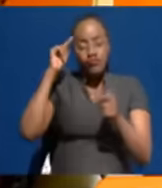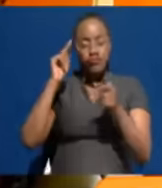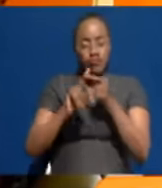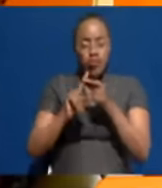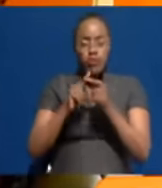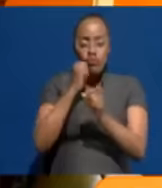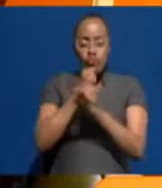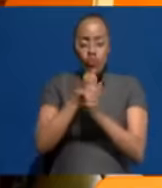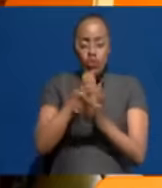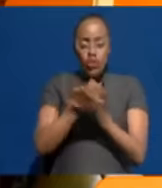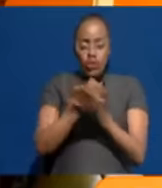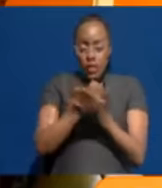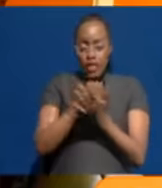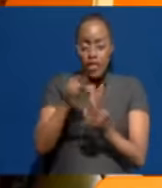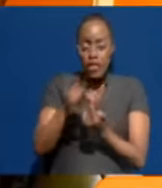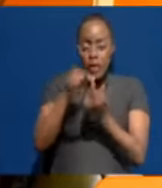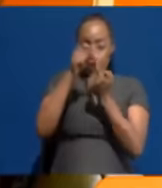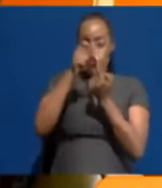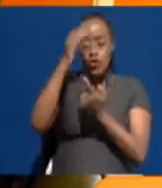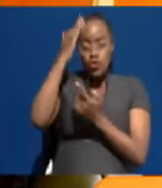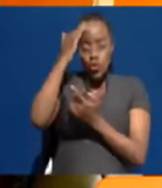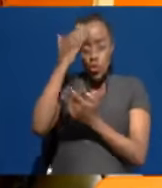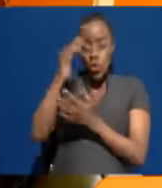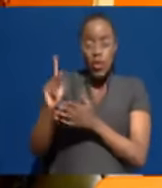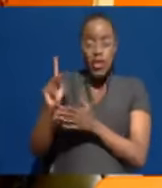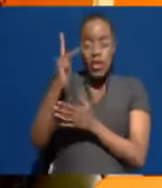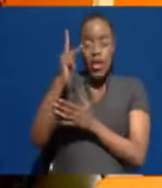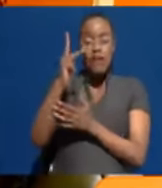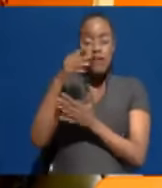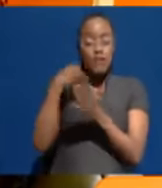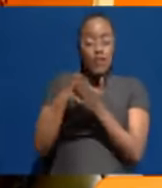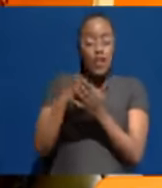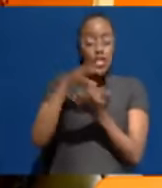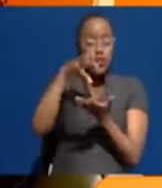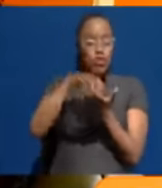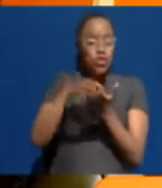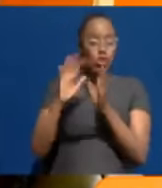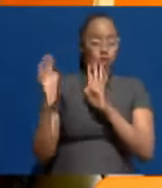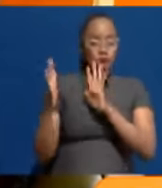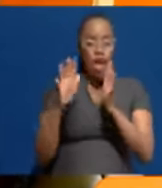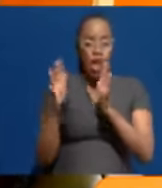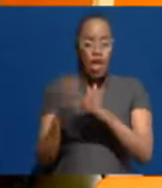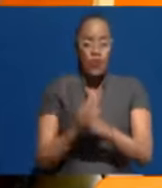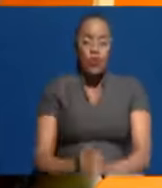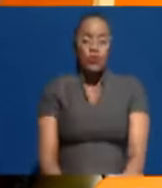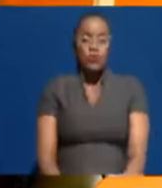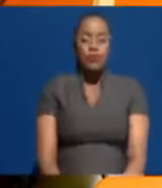special audit to ascertain Kenya's financial soundness. Chemutai Goin, Citizen TV.